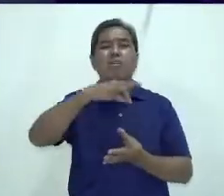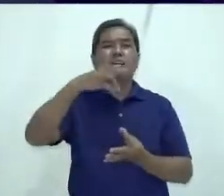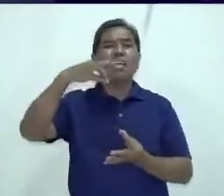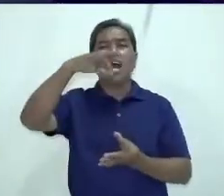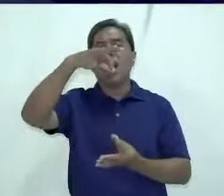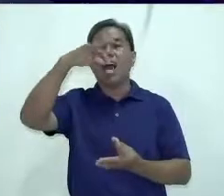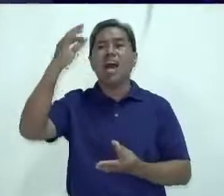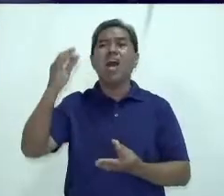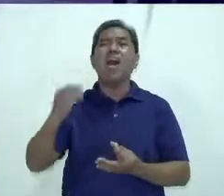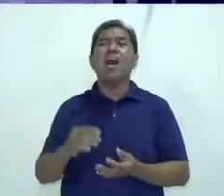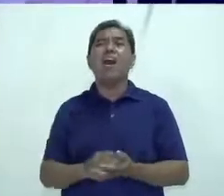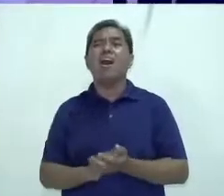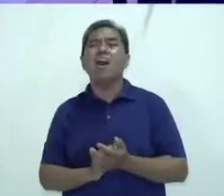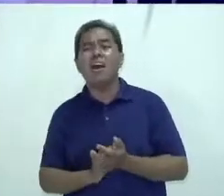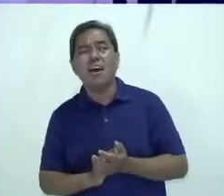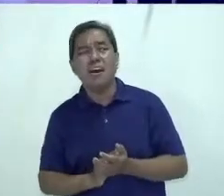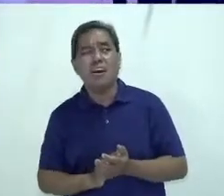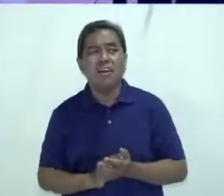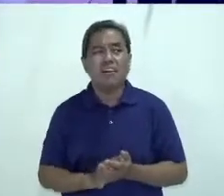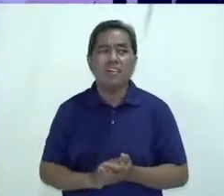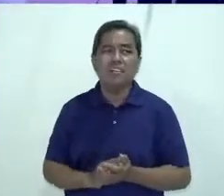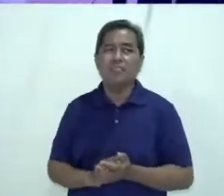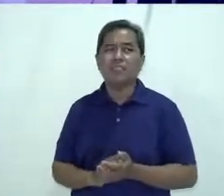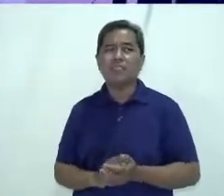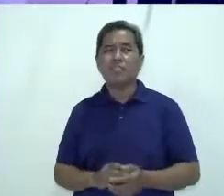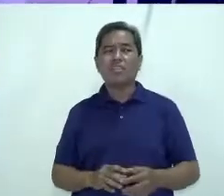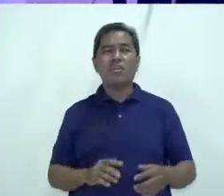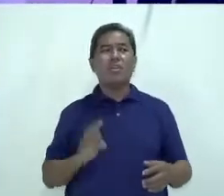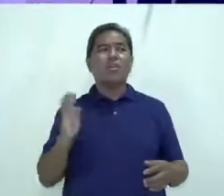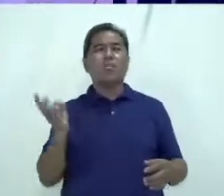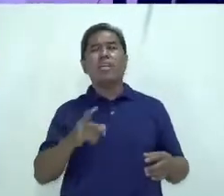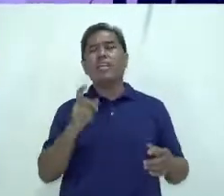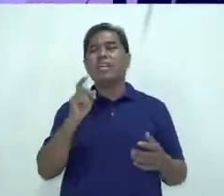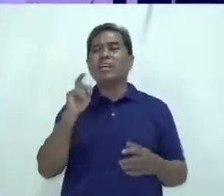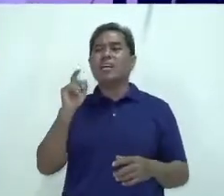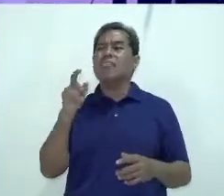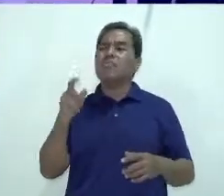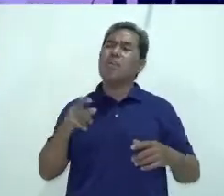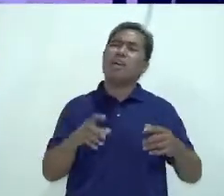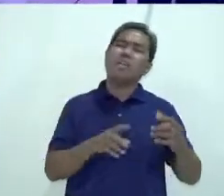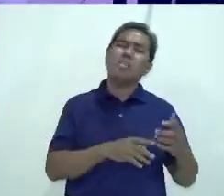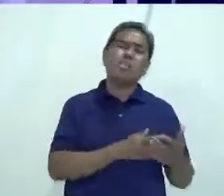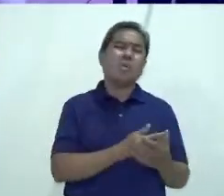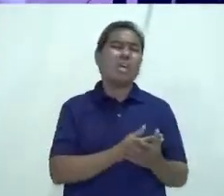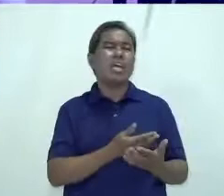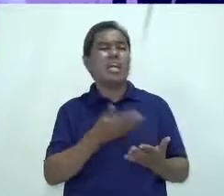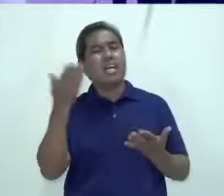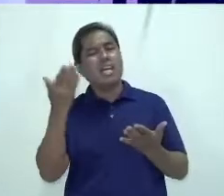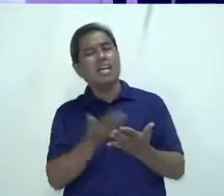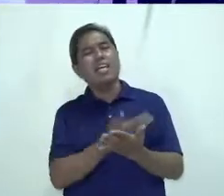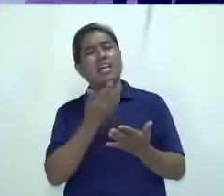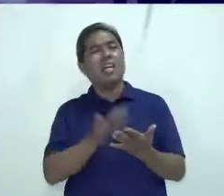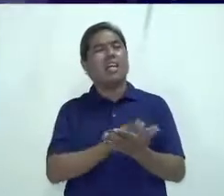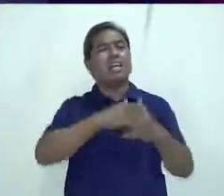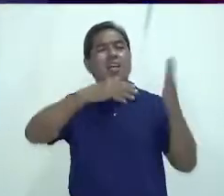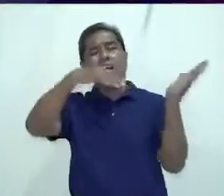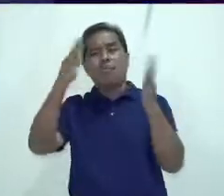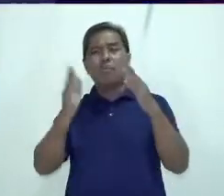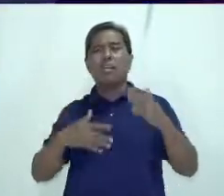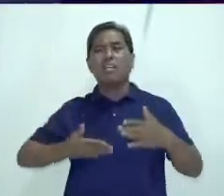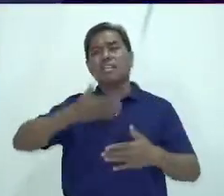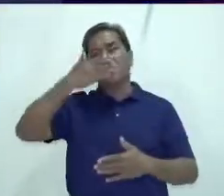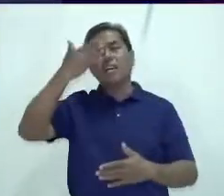Let's cry out, Lord. We need a fresh wind. We need a fresh wind.